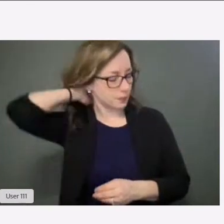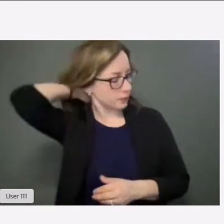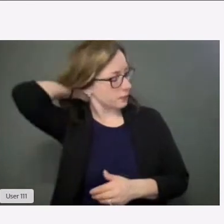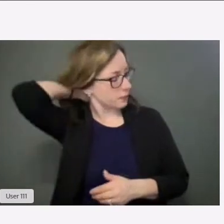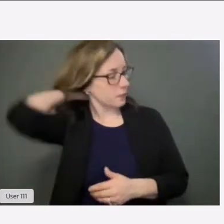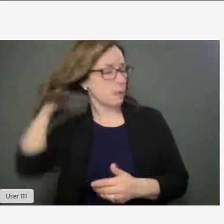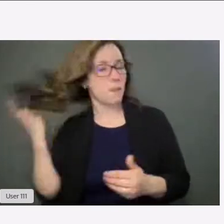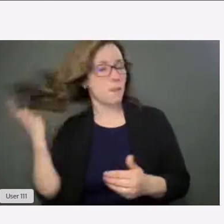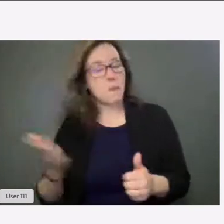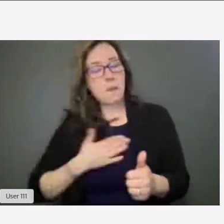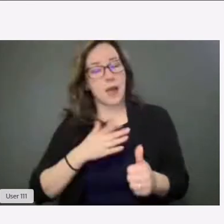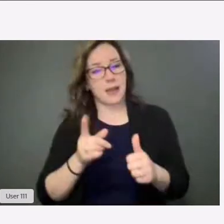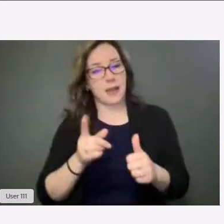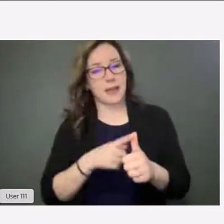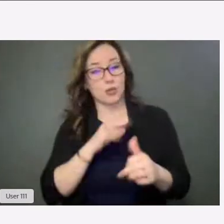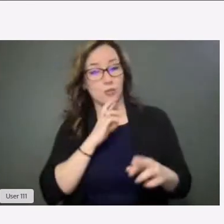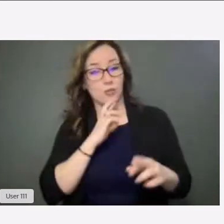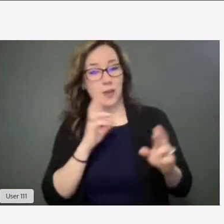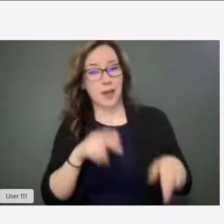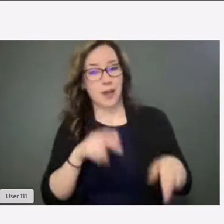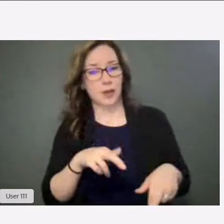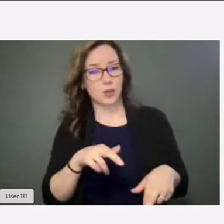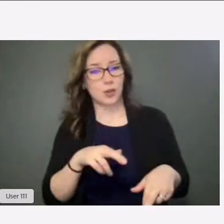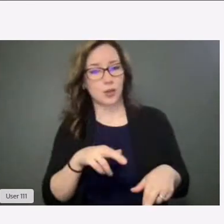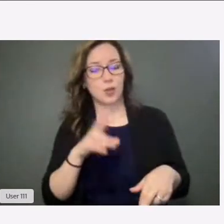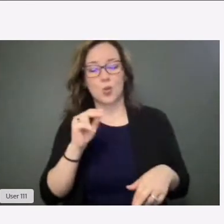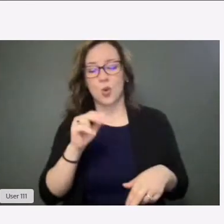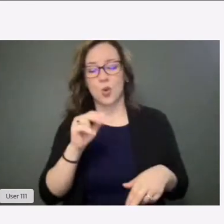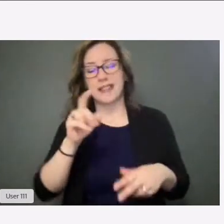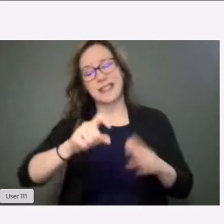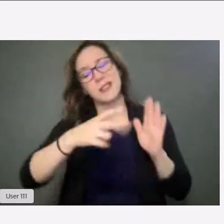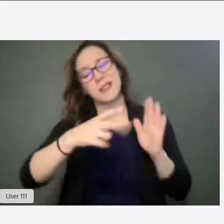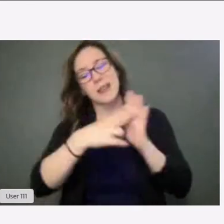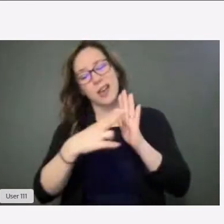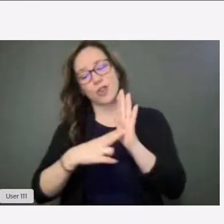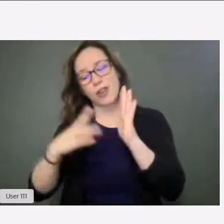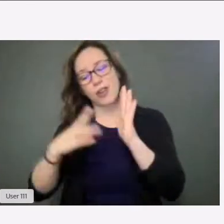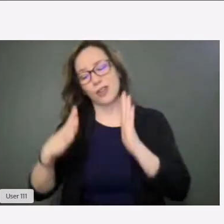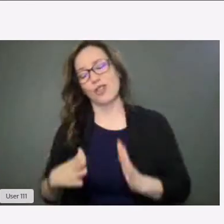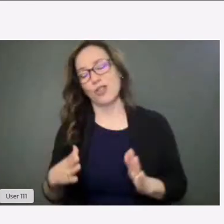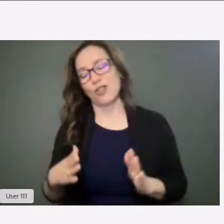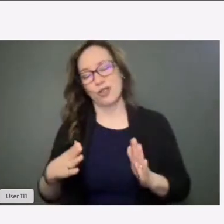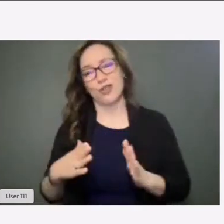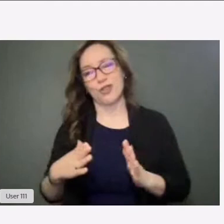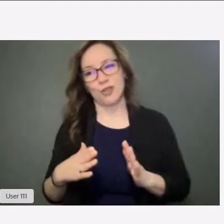My initial reaction to that is no, we need to be contractors,